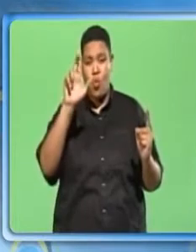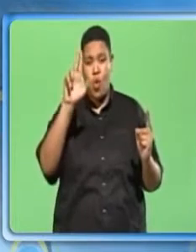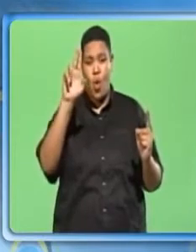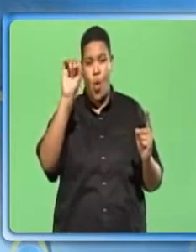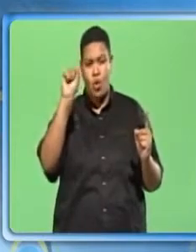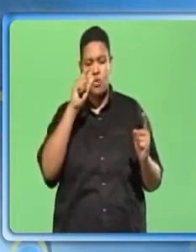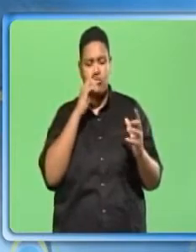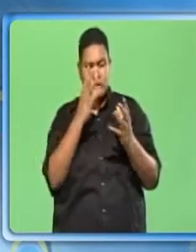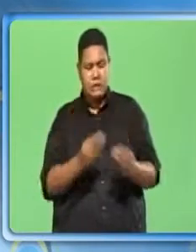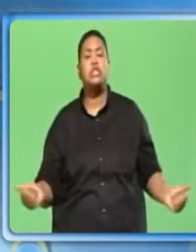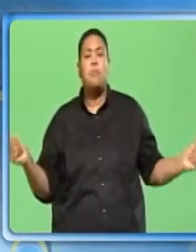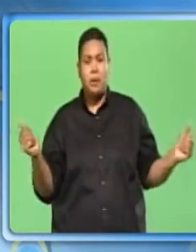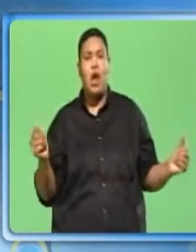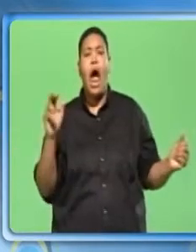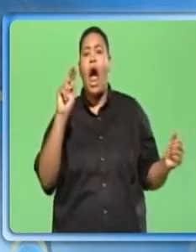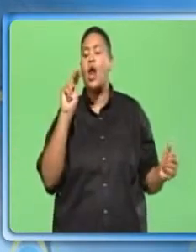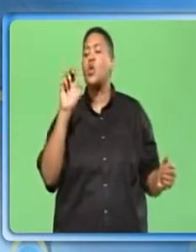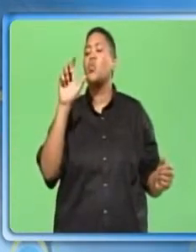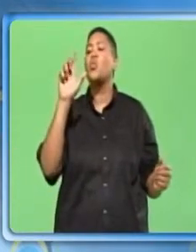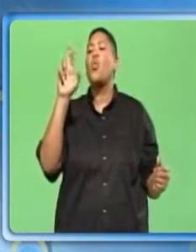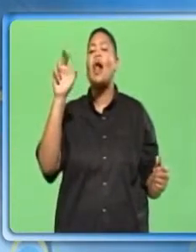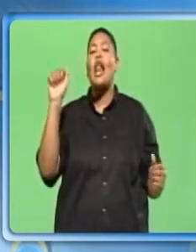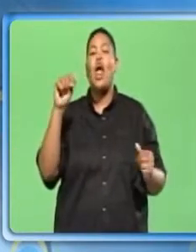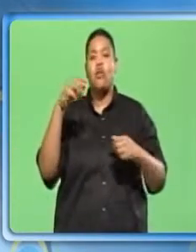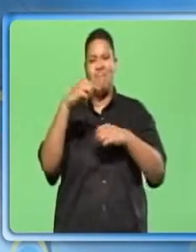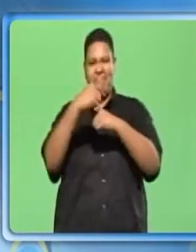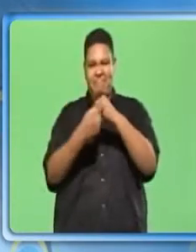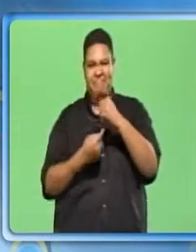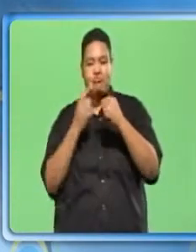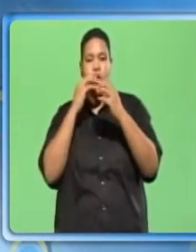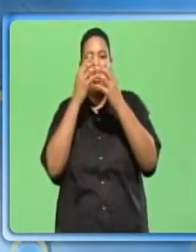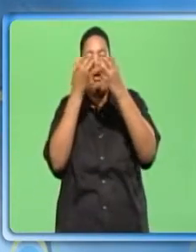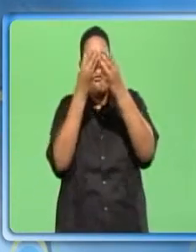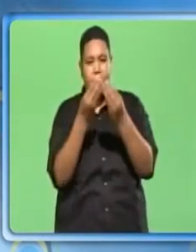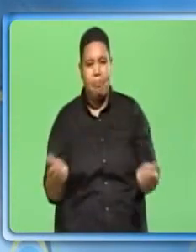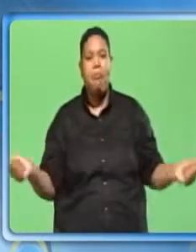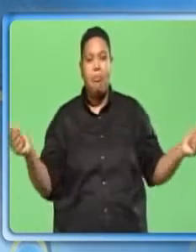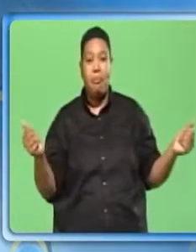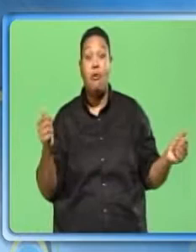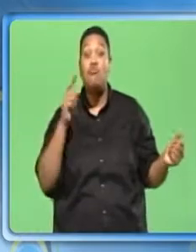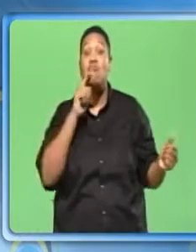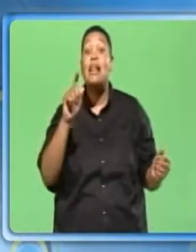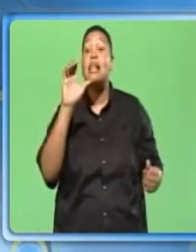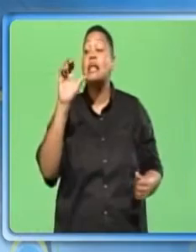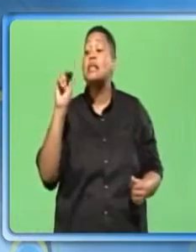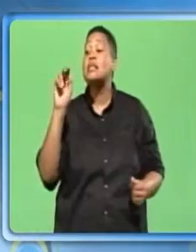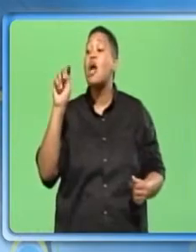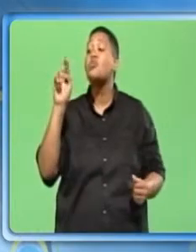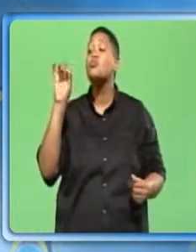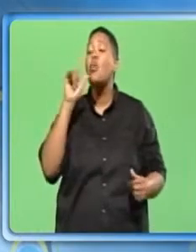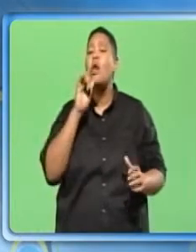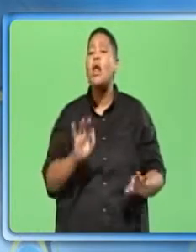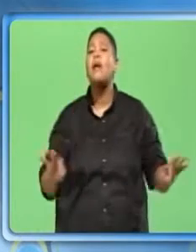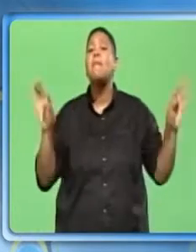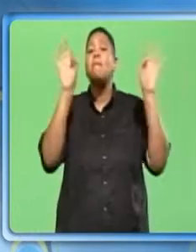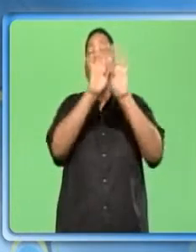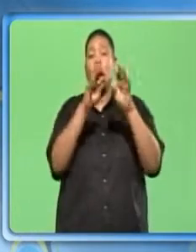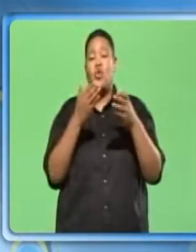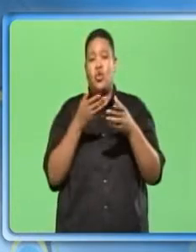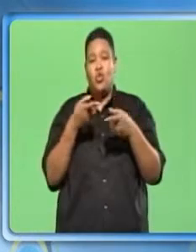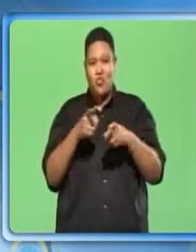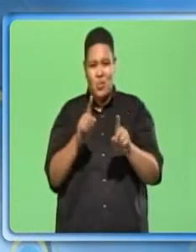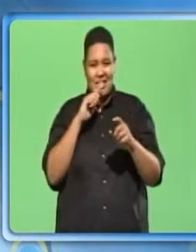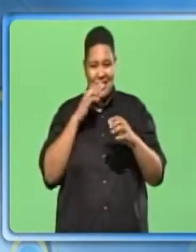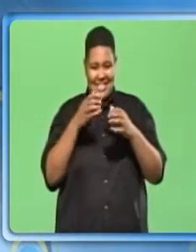disappears, and the nuclear envelope breaks down. The centrioles are important during cell division. They form